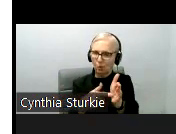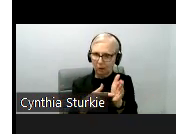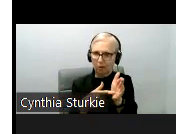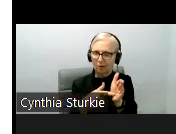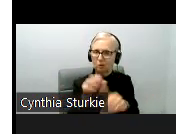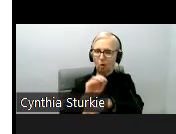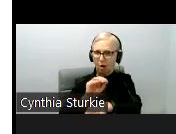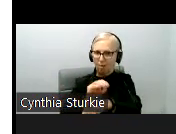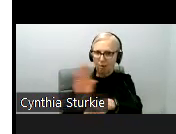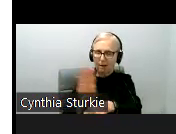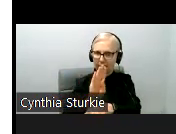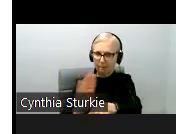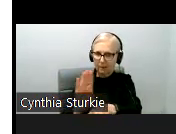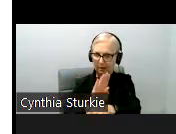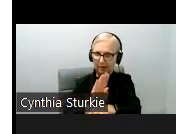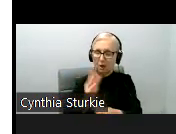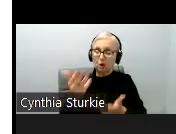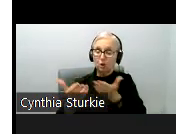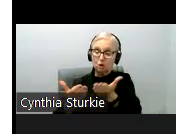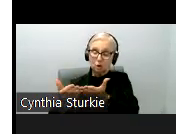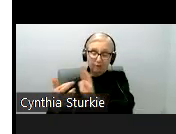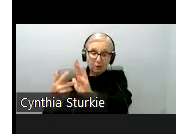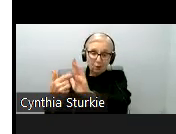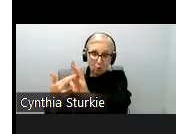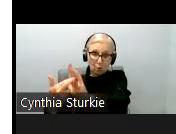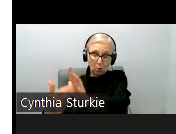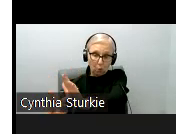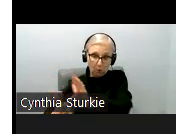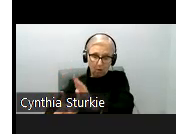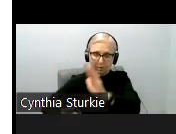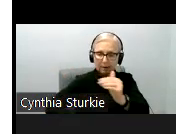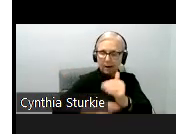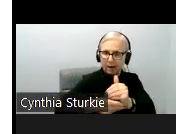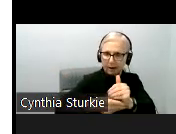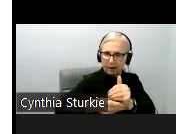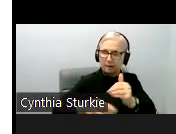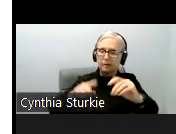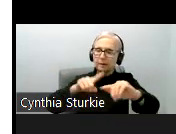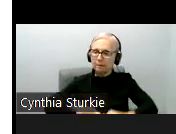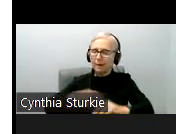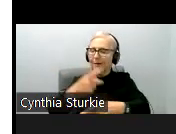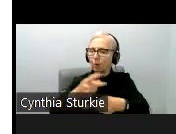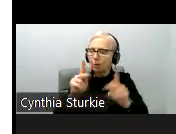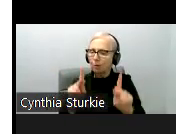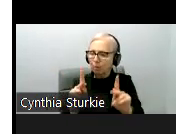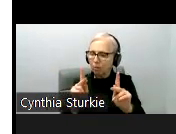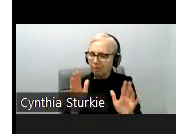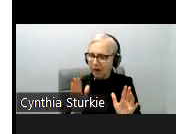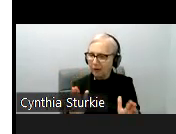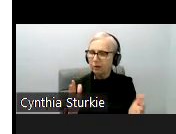operate the business. And then the service requirements are added on depending on what the provider wants to